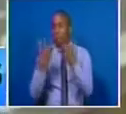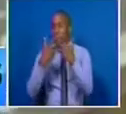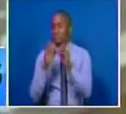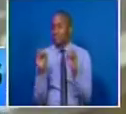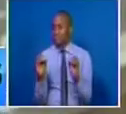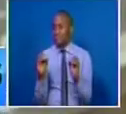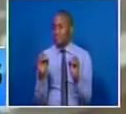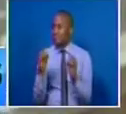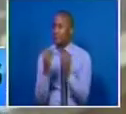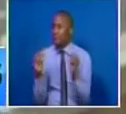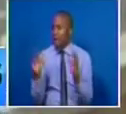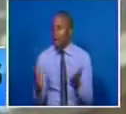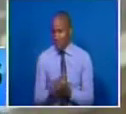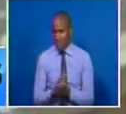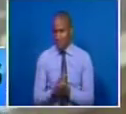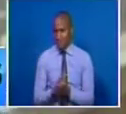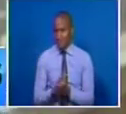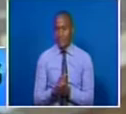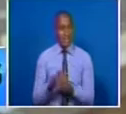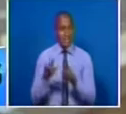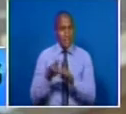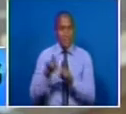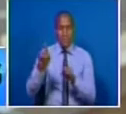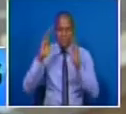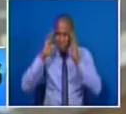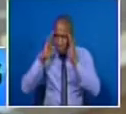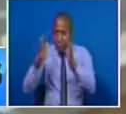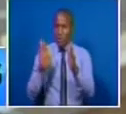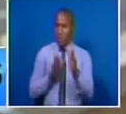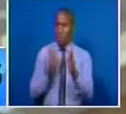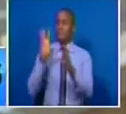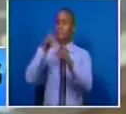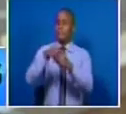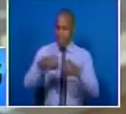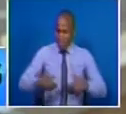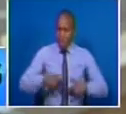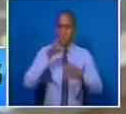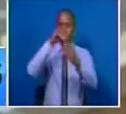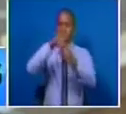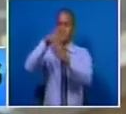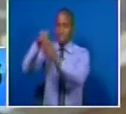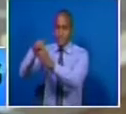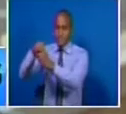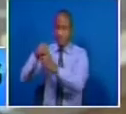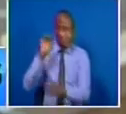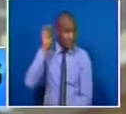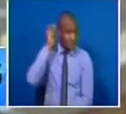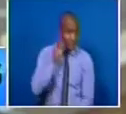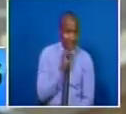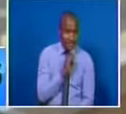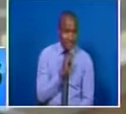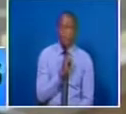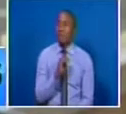going to deal with that? The other thing is their commitment to inclusivity, because we've just had a lot of, you know,